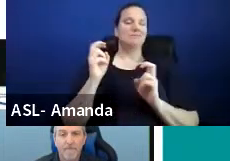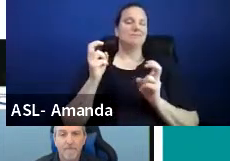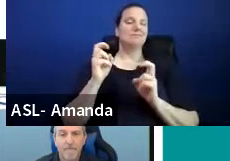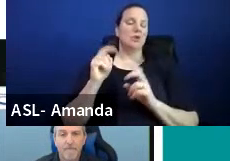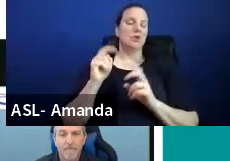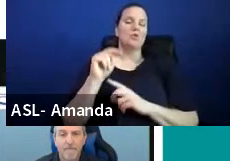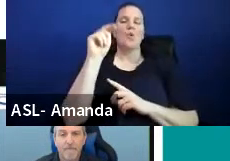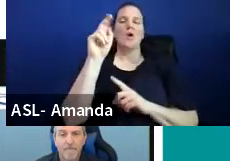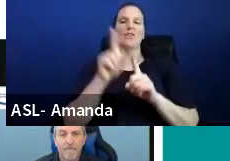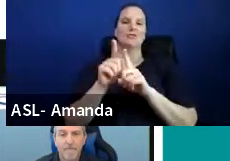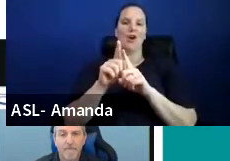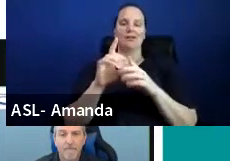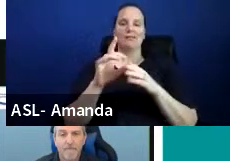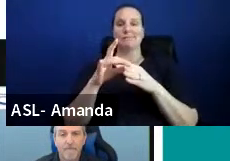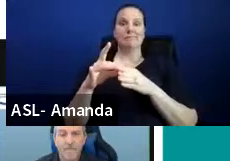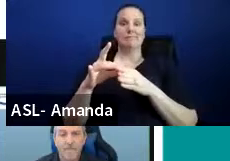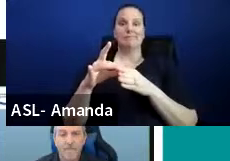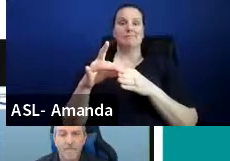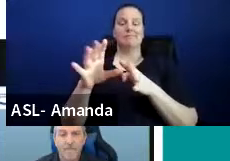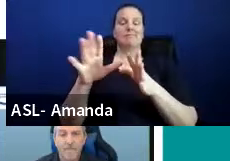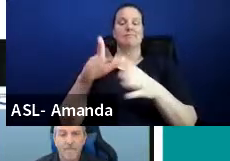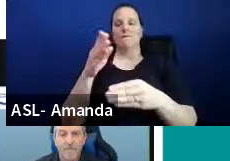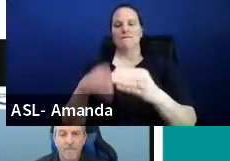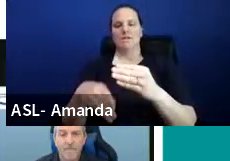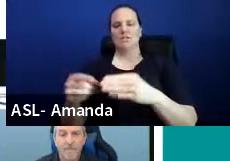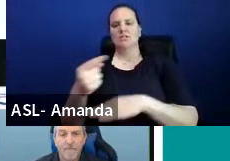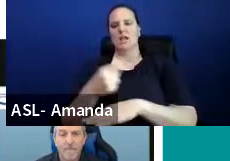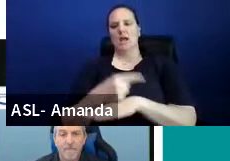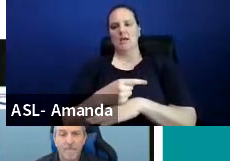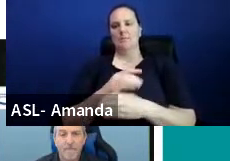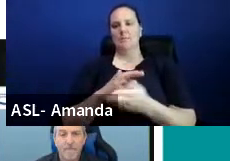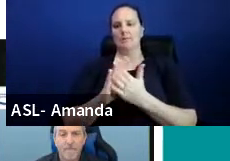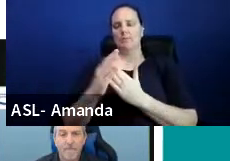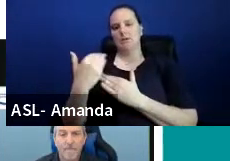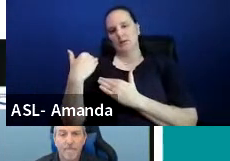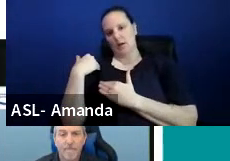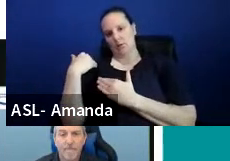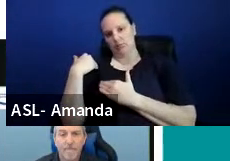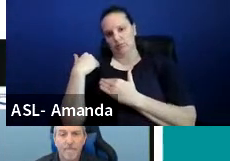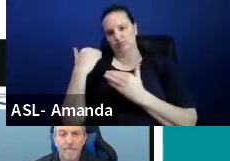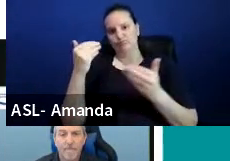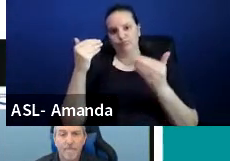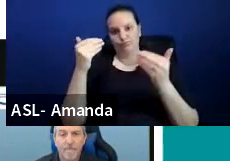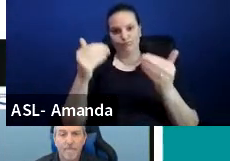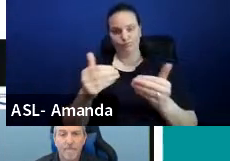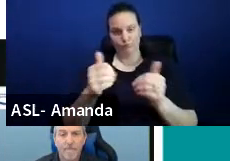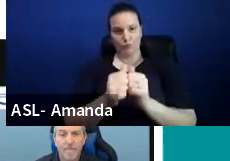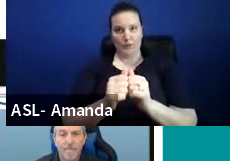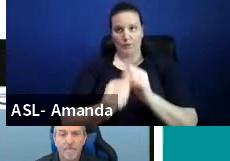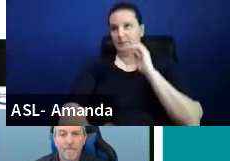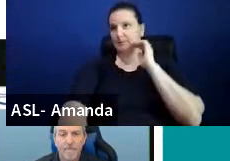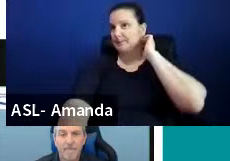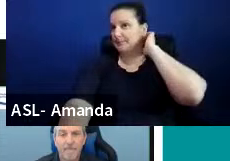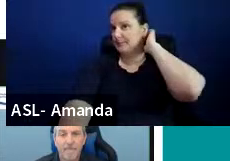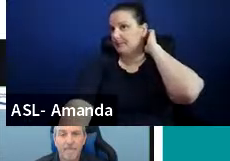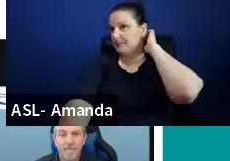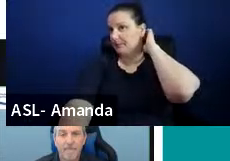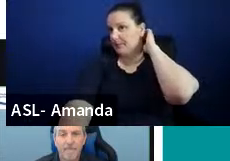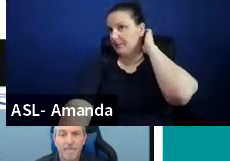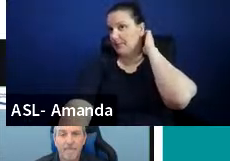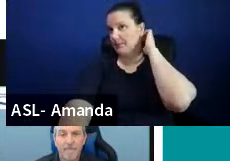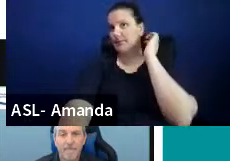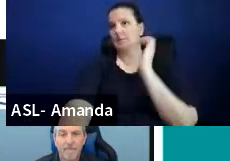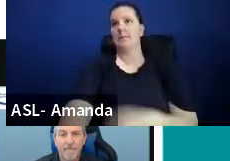us to completion dates, so we hold each other responsible as we move forward. And last but